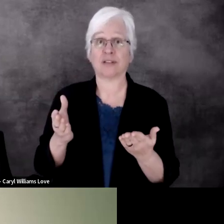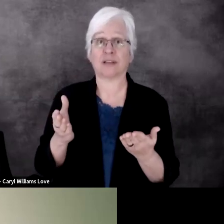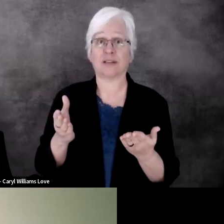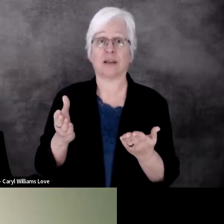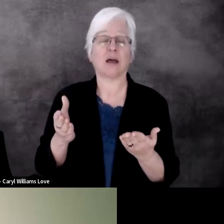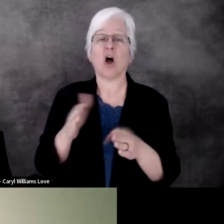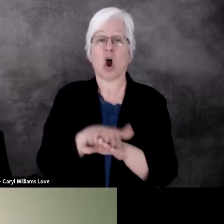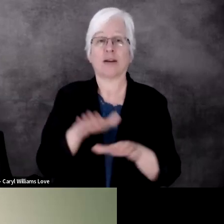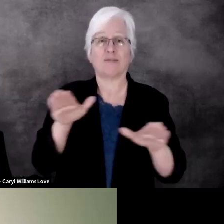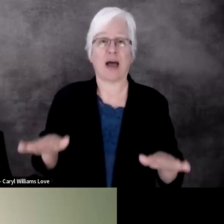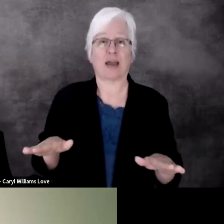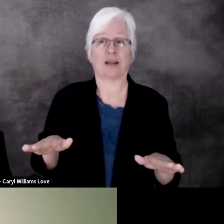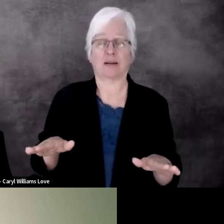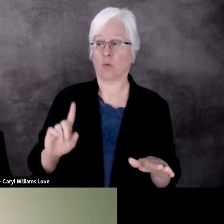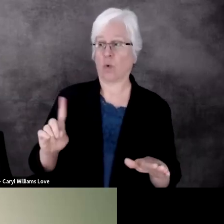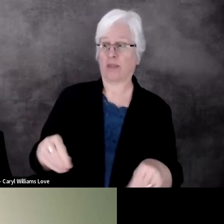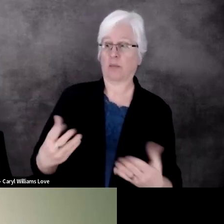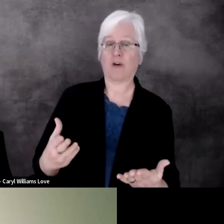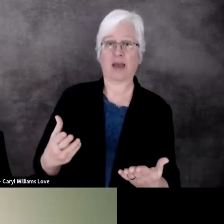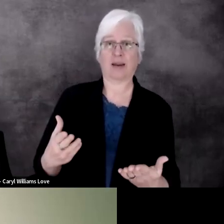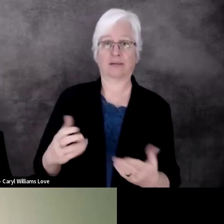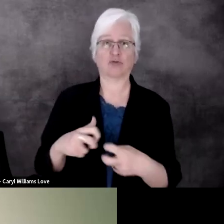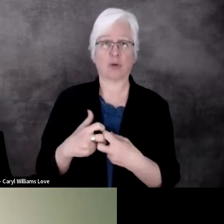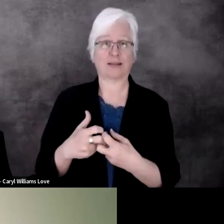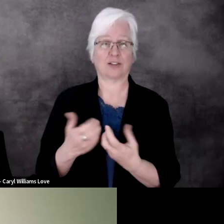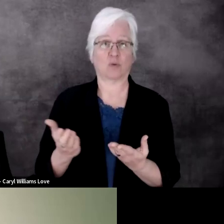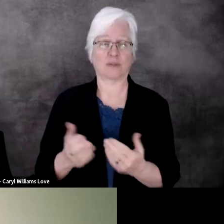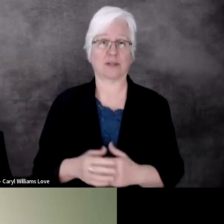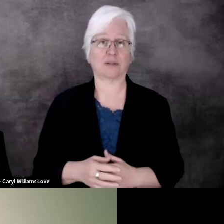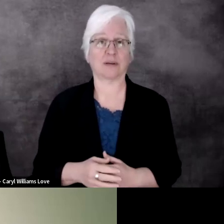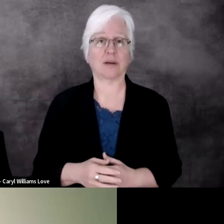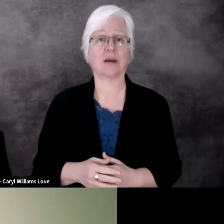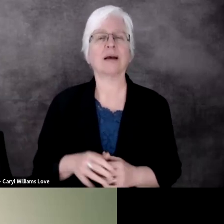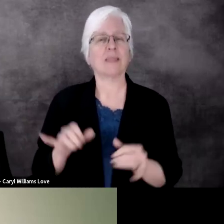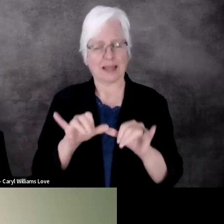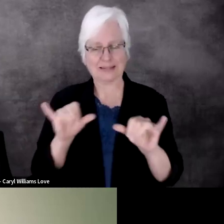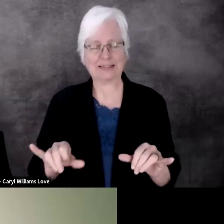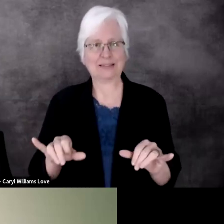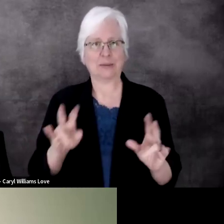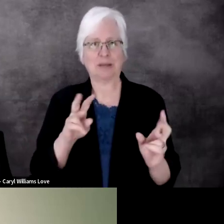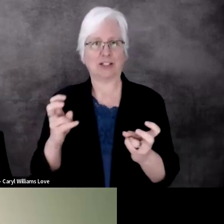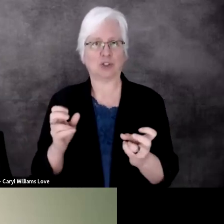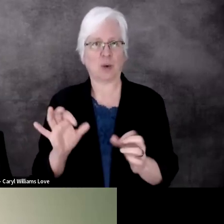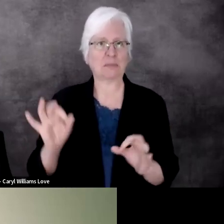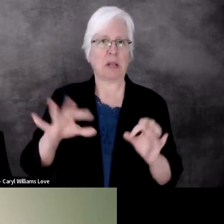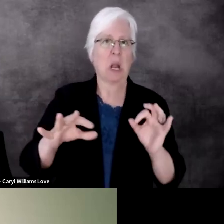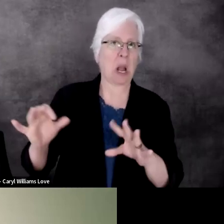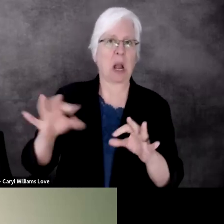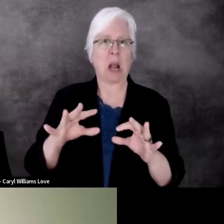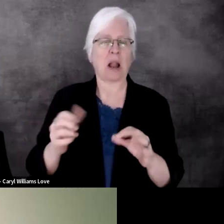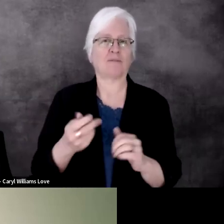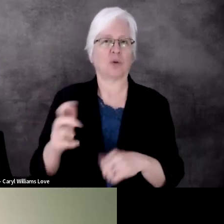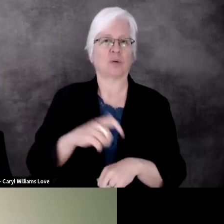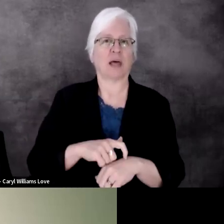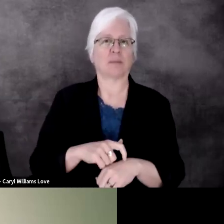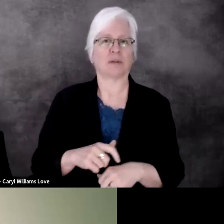providing crisis services. This is something that has come up a few times today, and I've also seen in my work is that someone will say, you